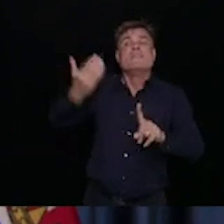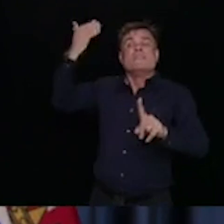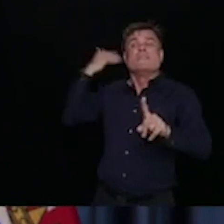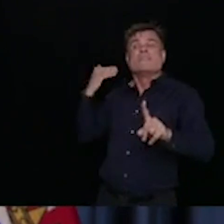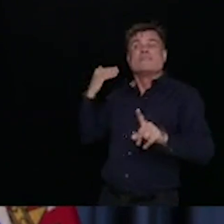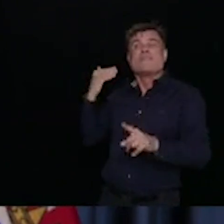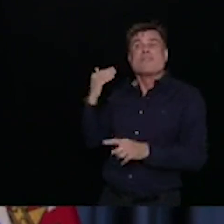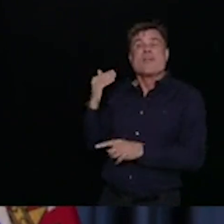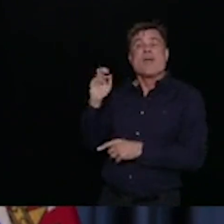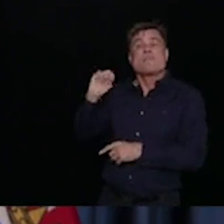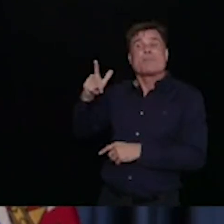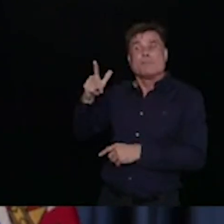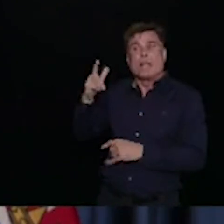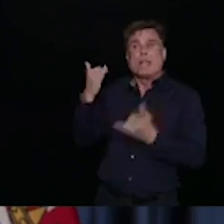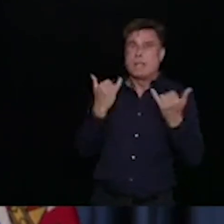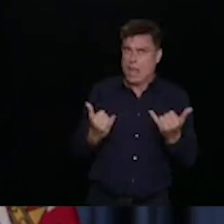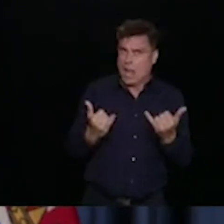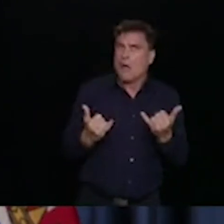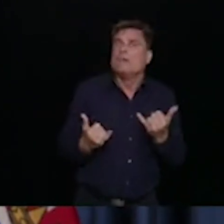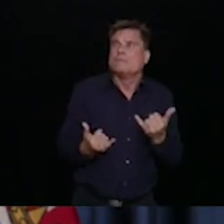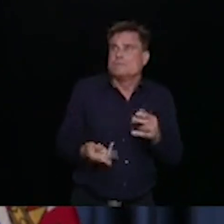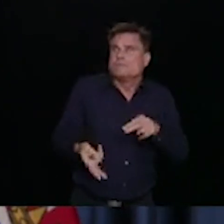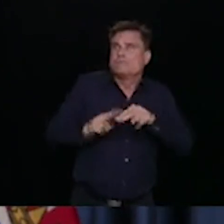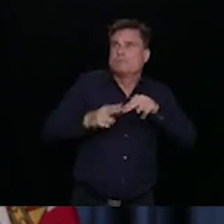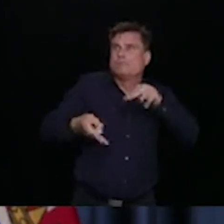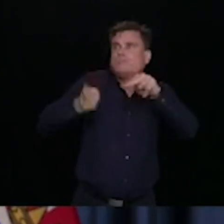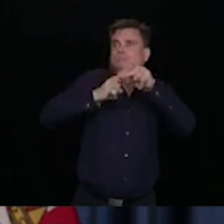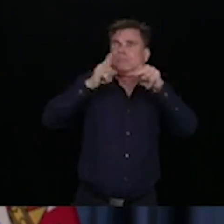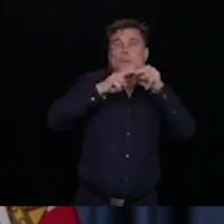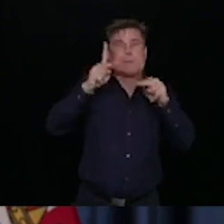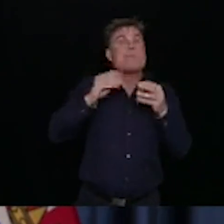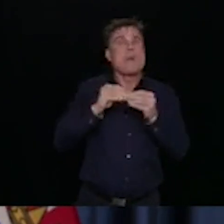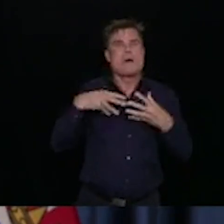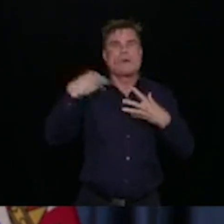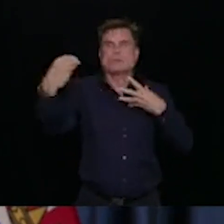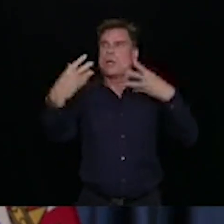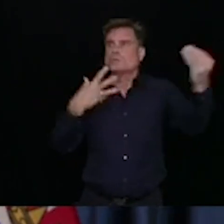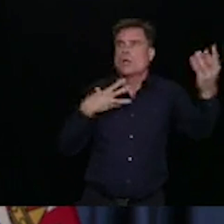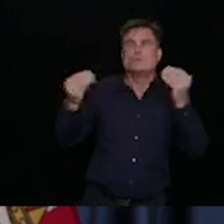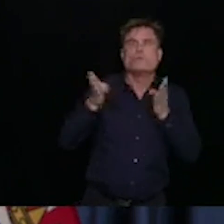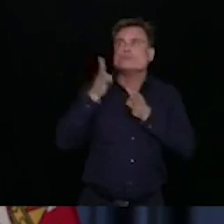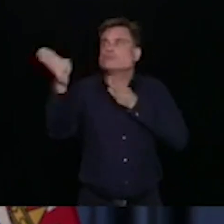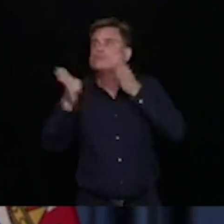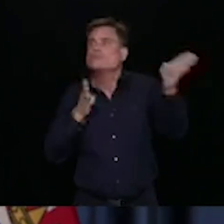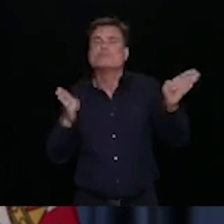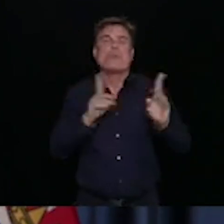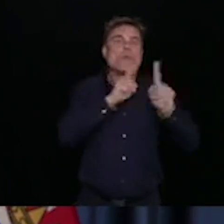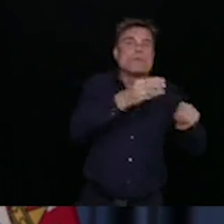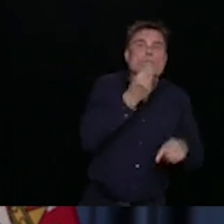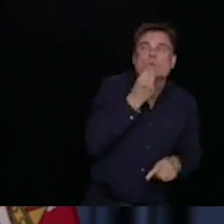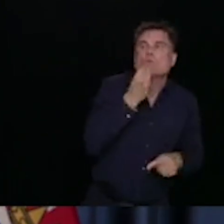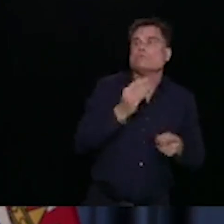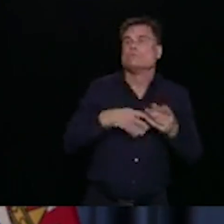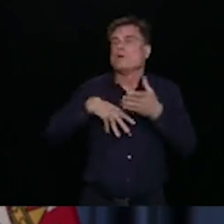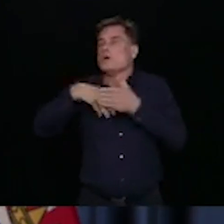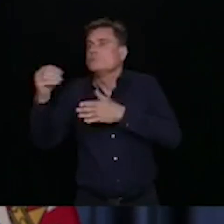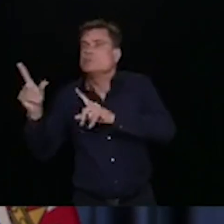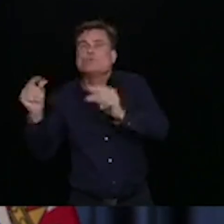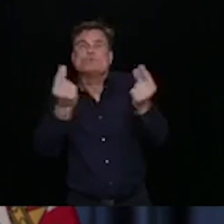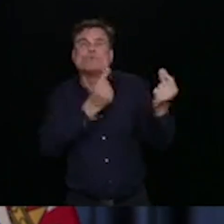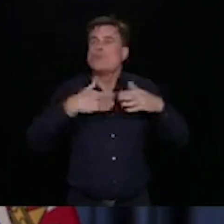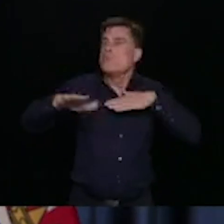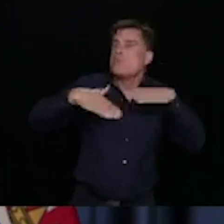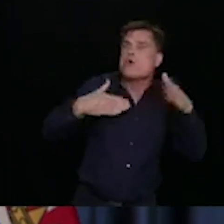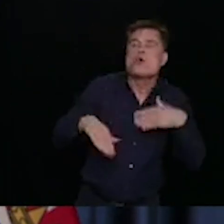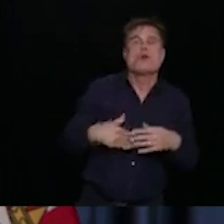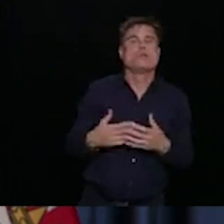seen successes. More and more people are coming out of their homes, participating in the economy, going to restaurants, shopping